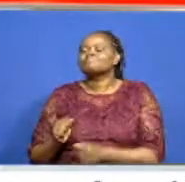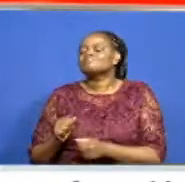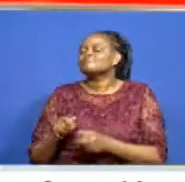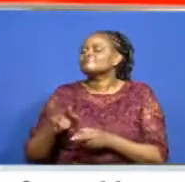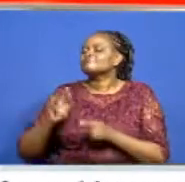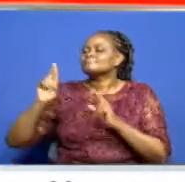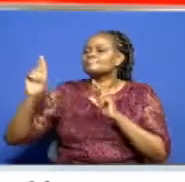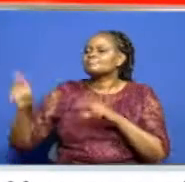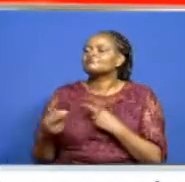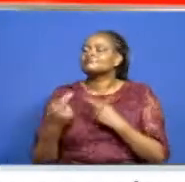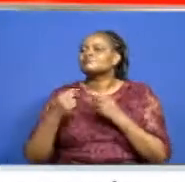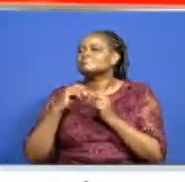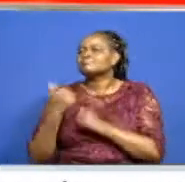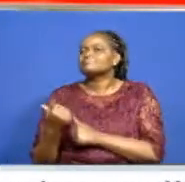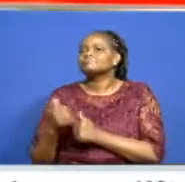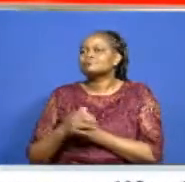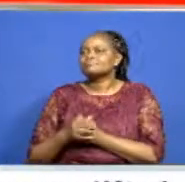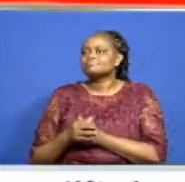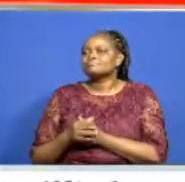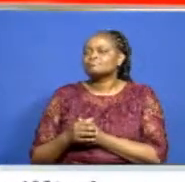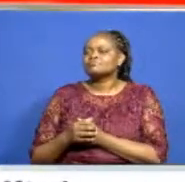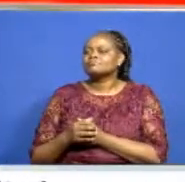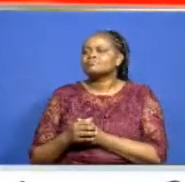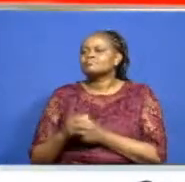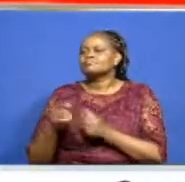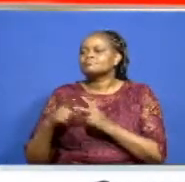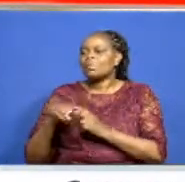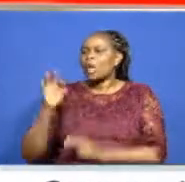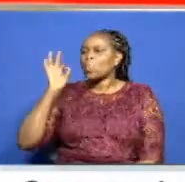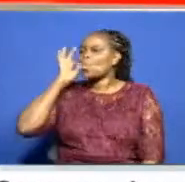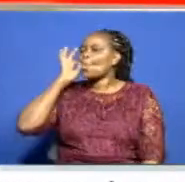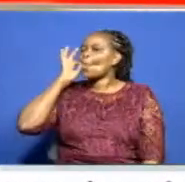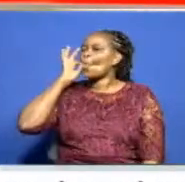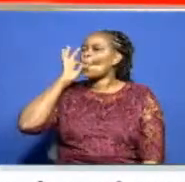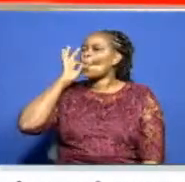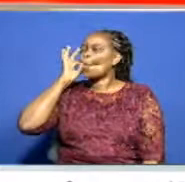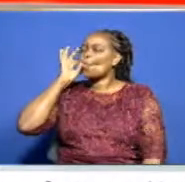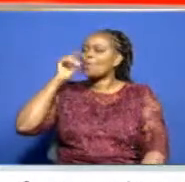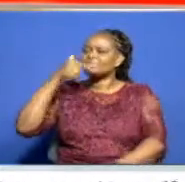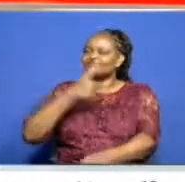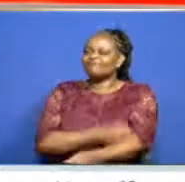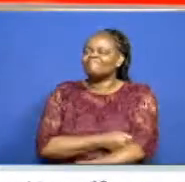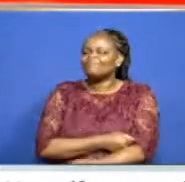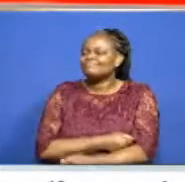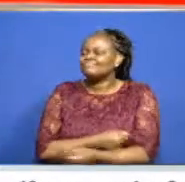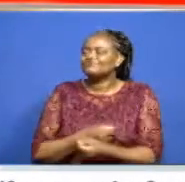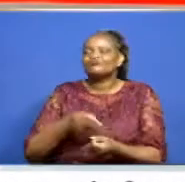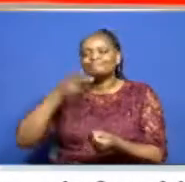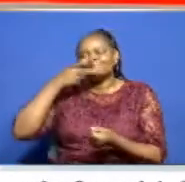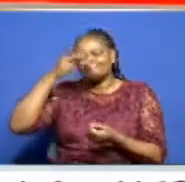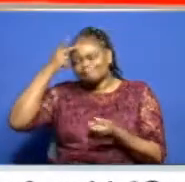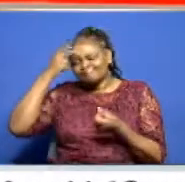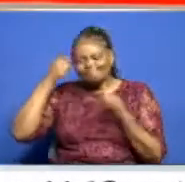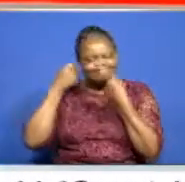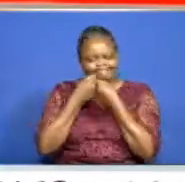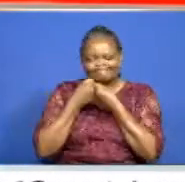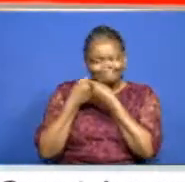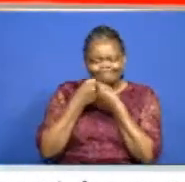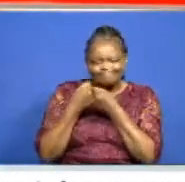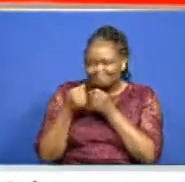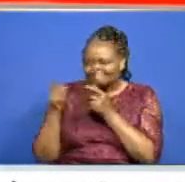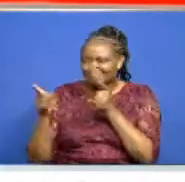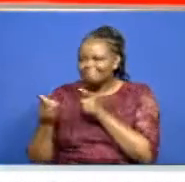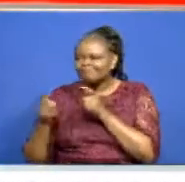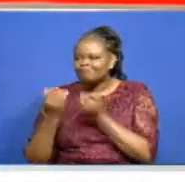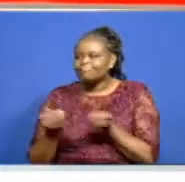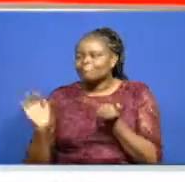have resorted to substance and drug abuse, and parents have the challenge of containing the learners at home. This one brings us